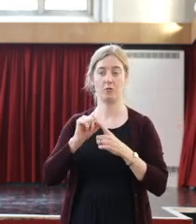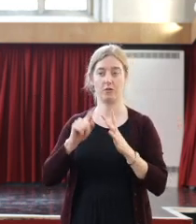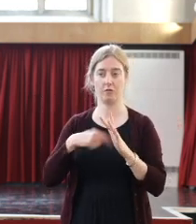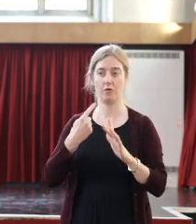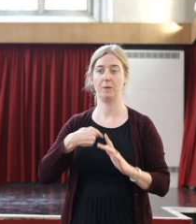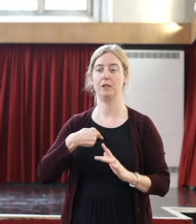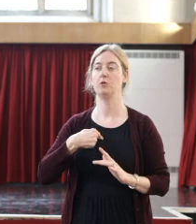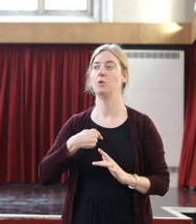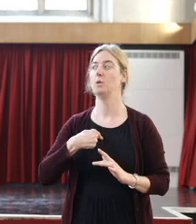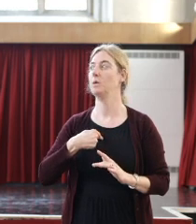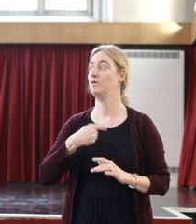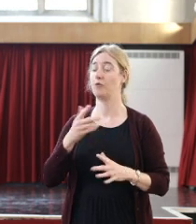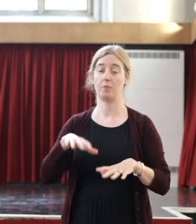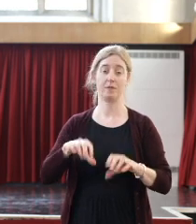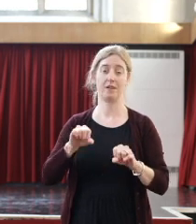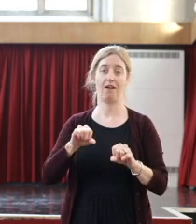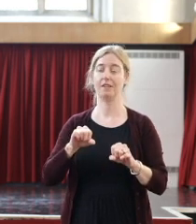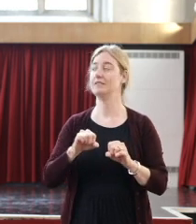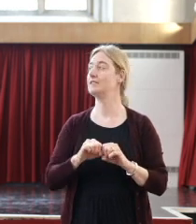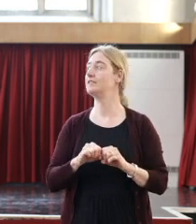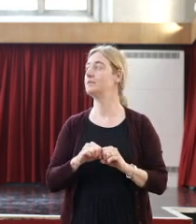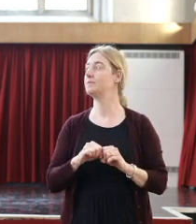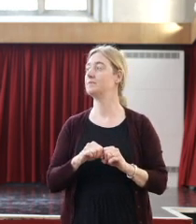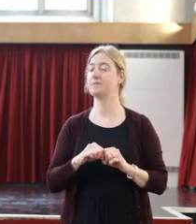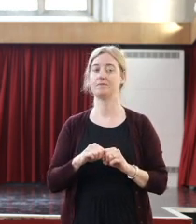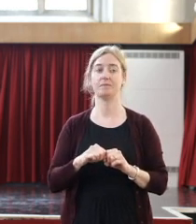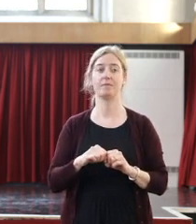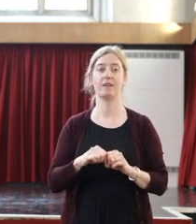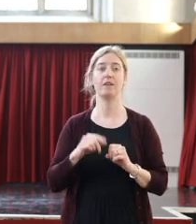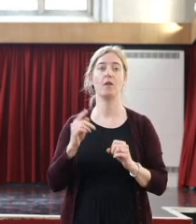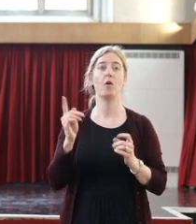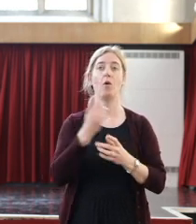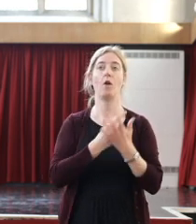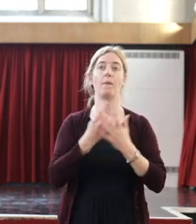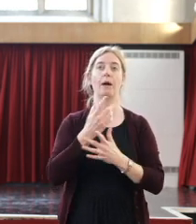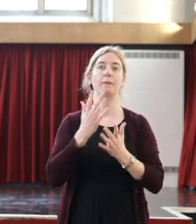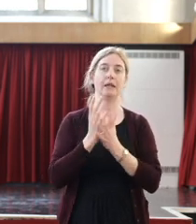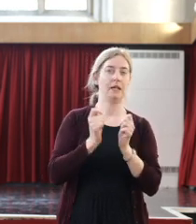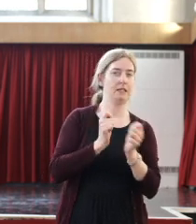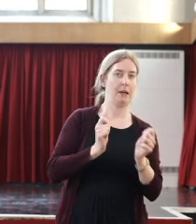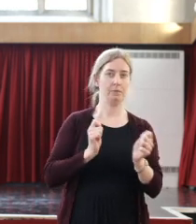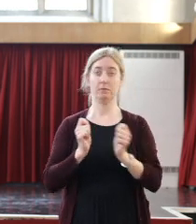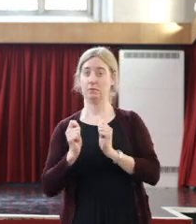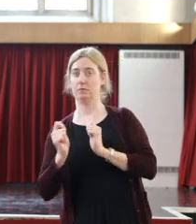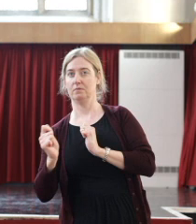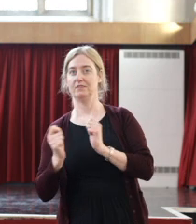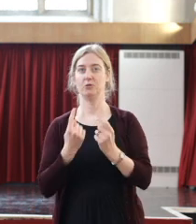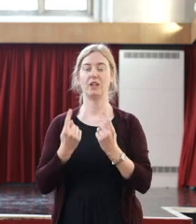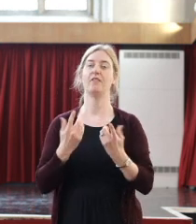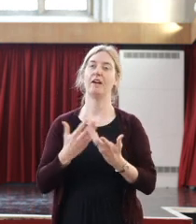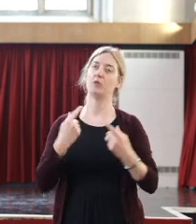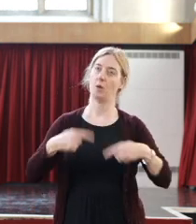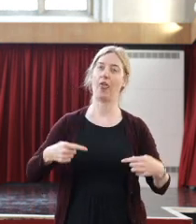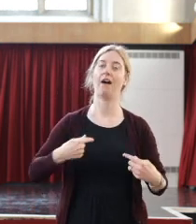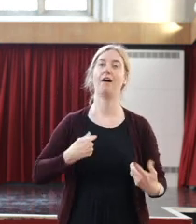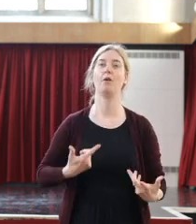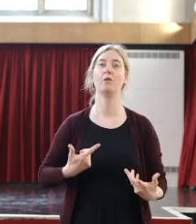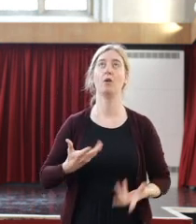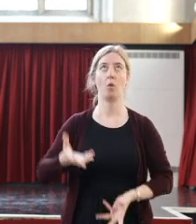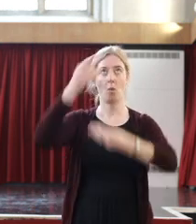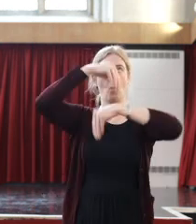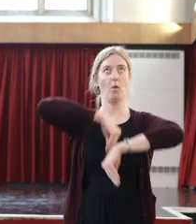bat. But as Des says, it's all about adaptability, so that you learn a lot very